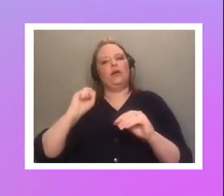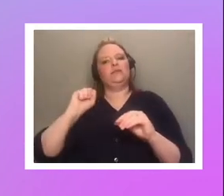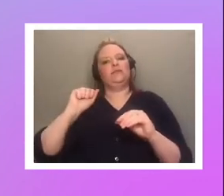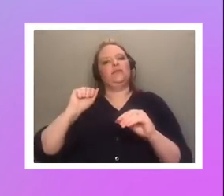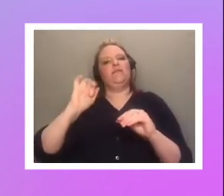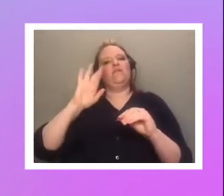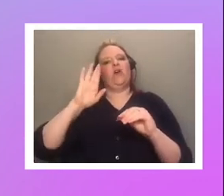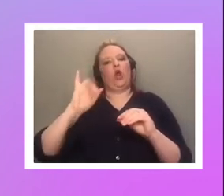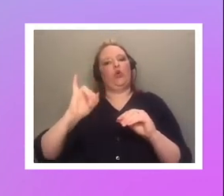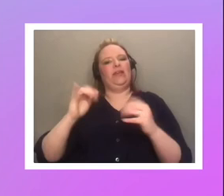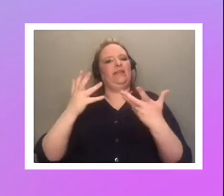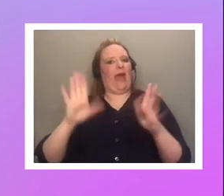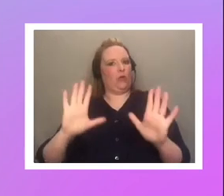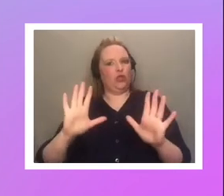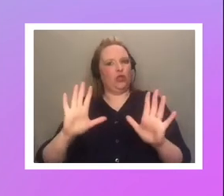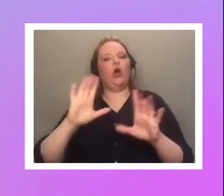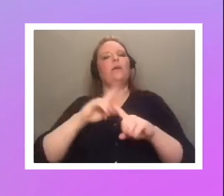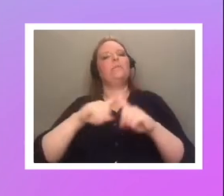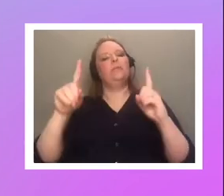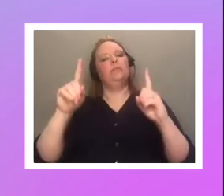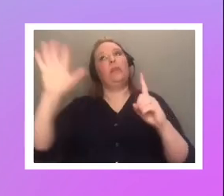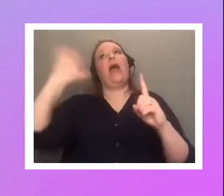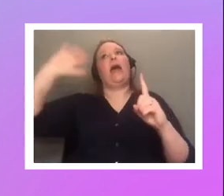of times, back in the day.